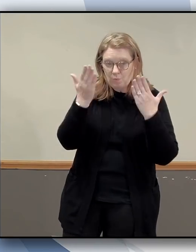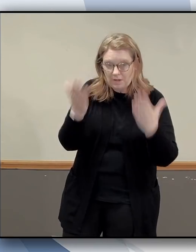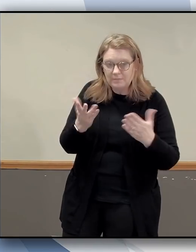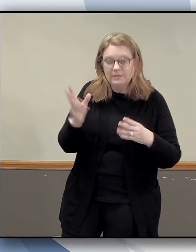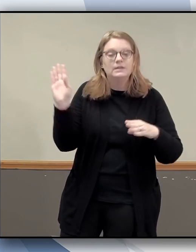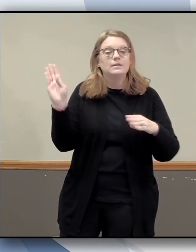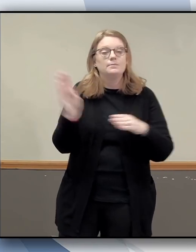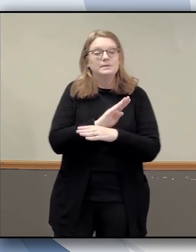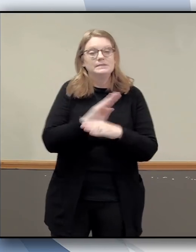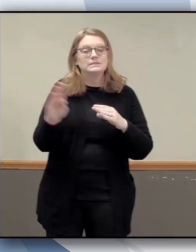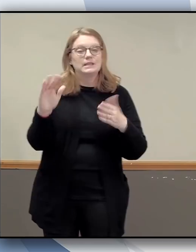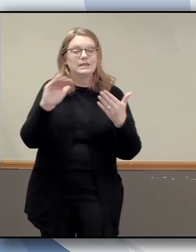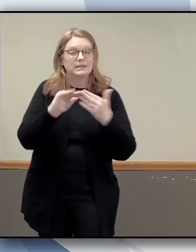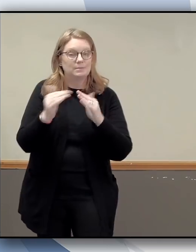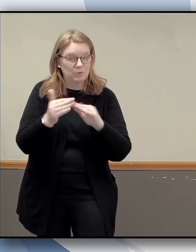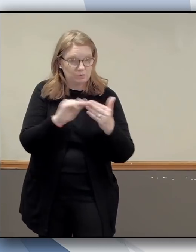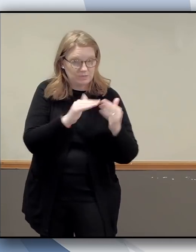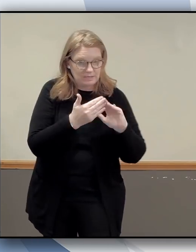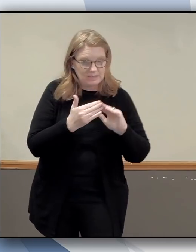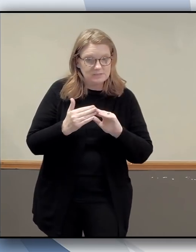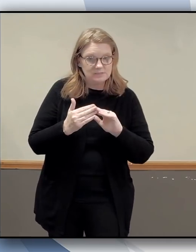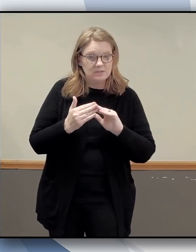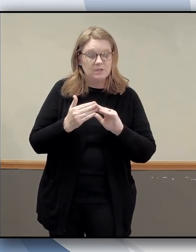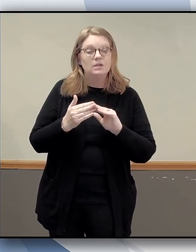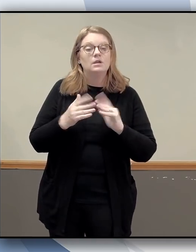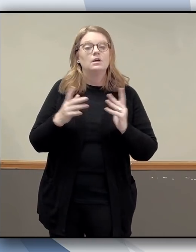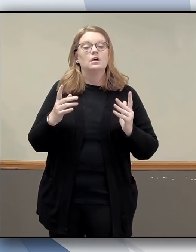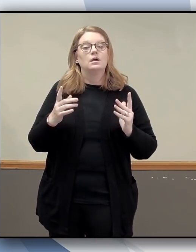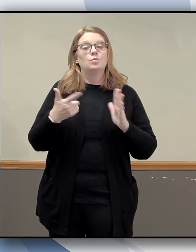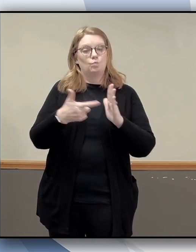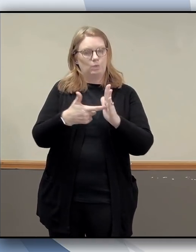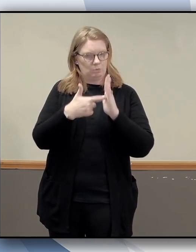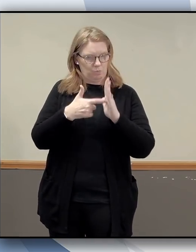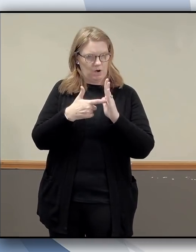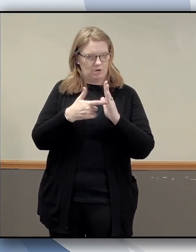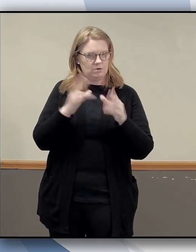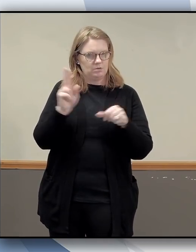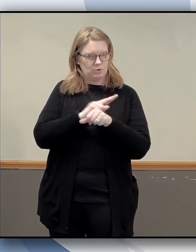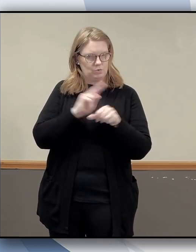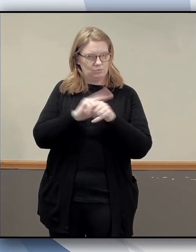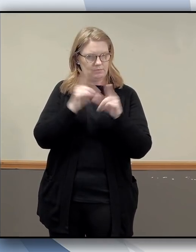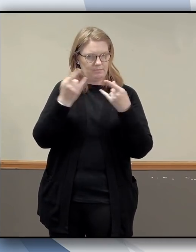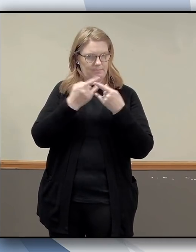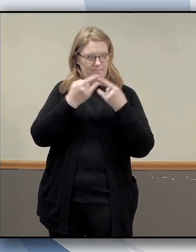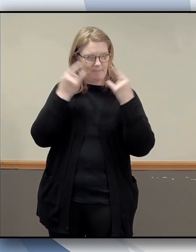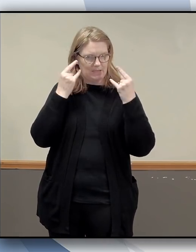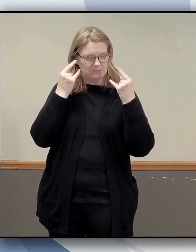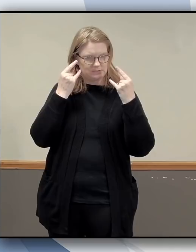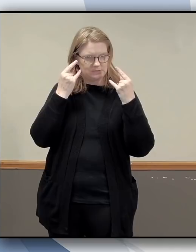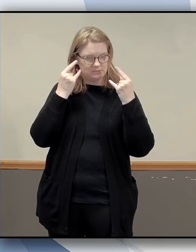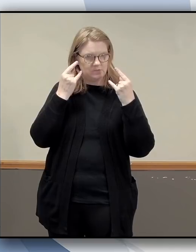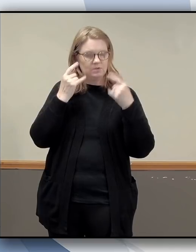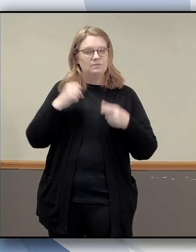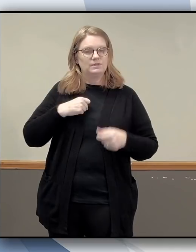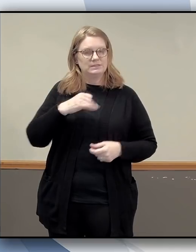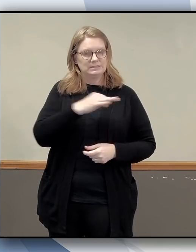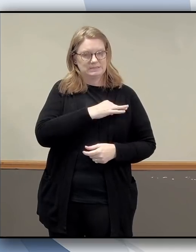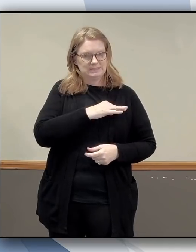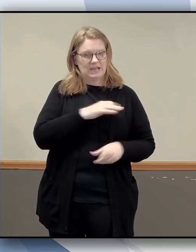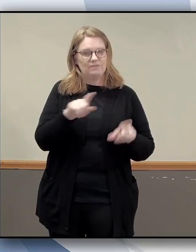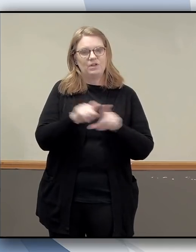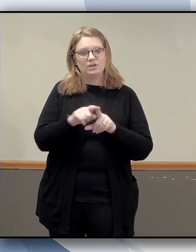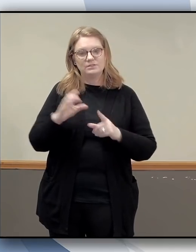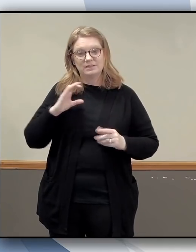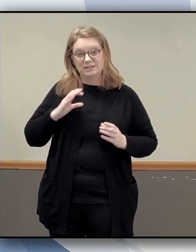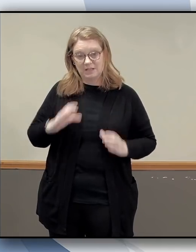and communities, as appropriate in those businesses, require the use of masks for their staff and for customers.